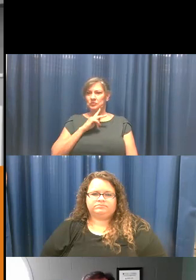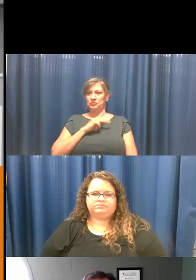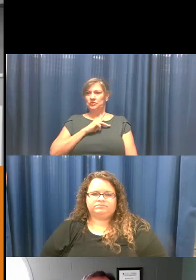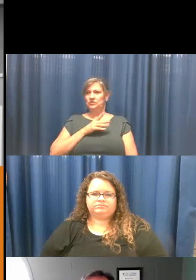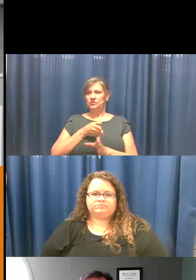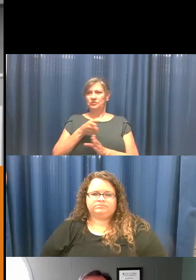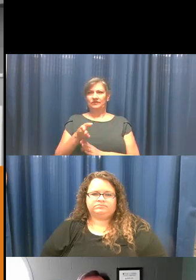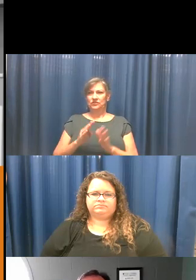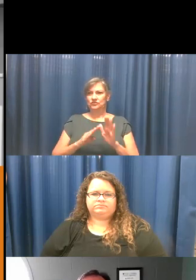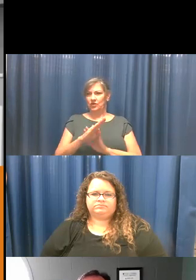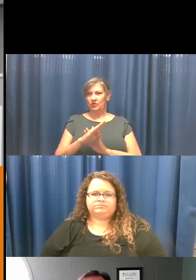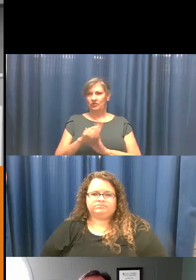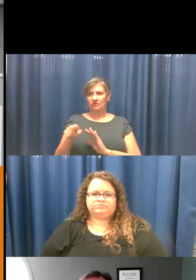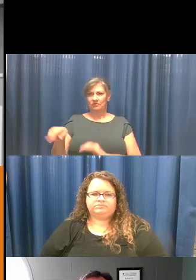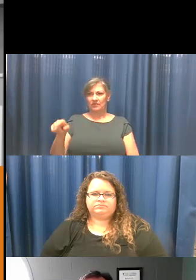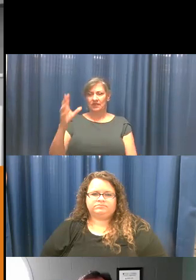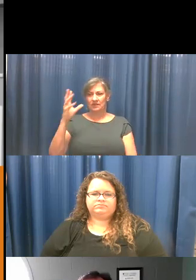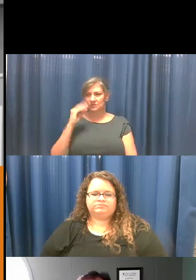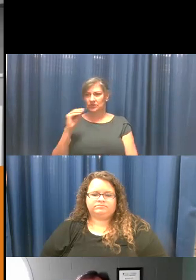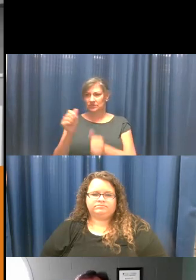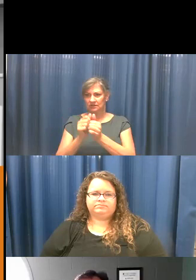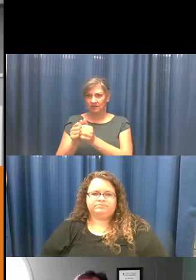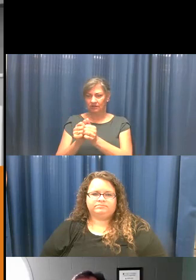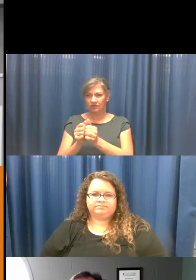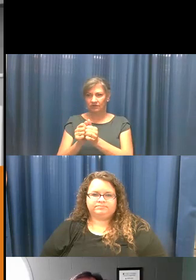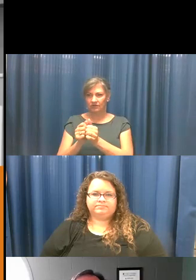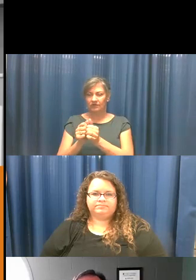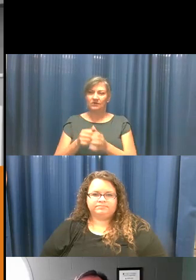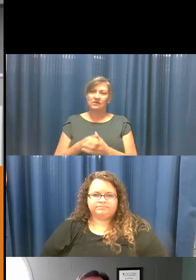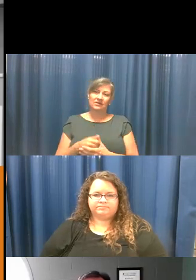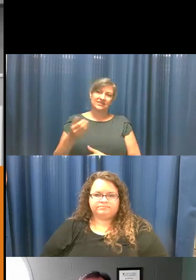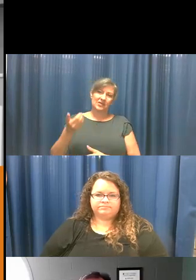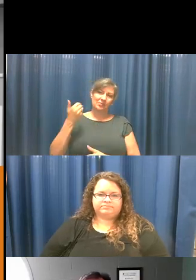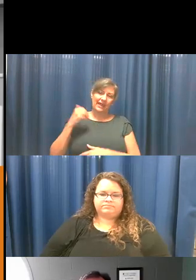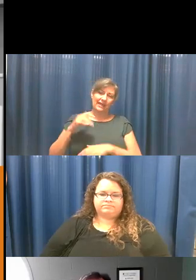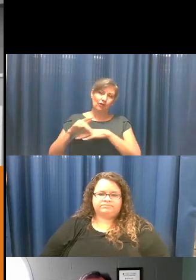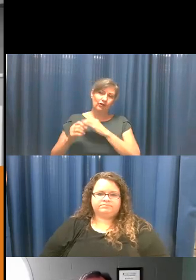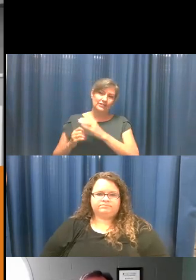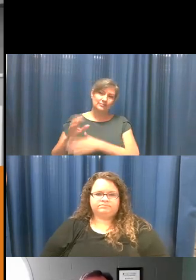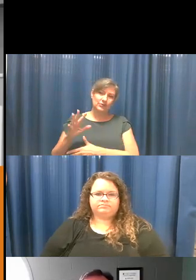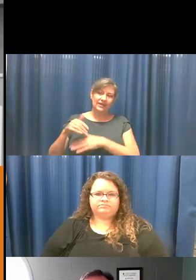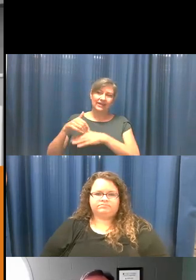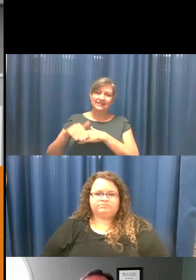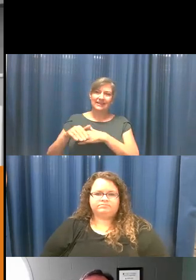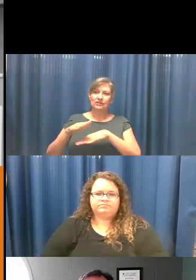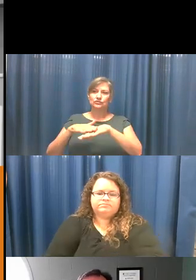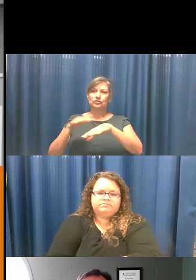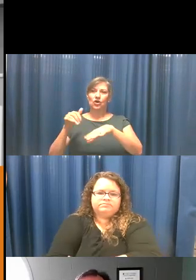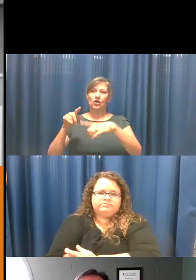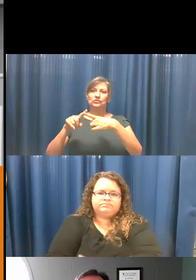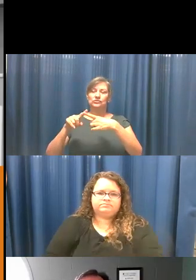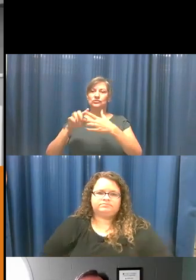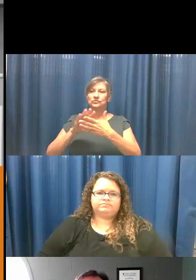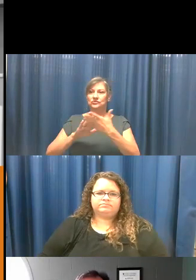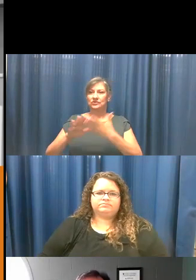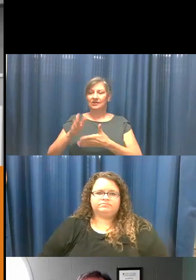professional growth that they experienced together. So back in early spring, I sent out a call to the college asking